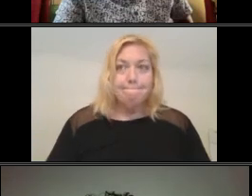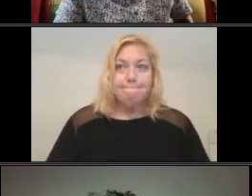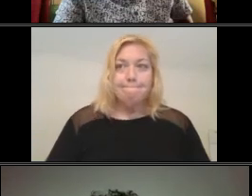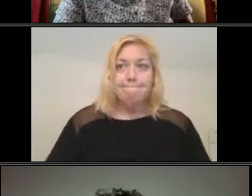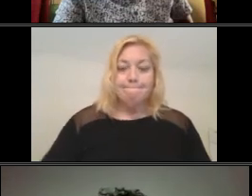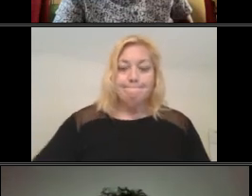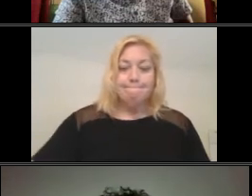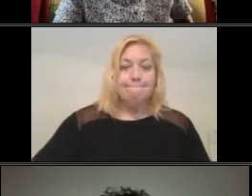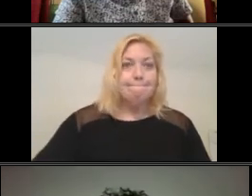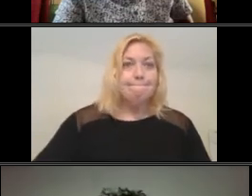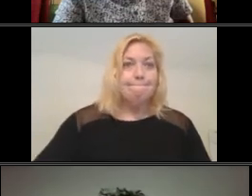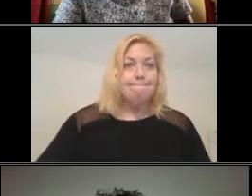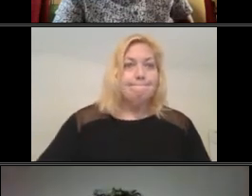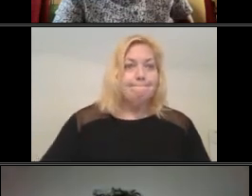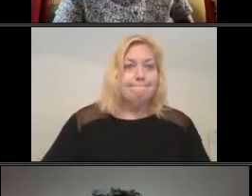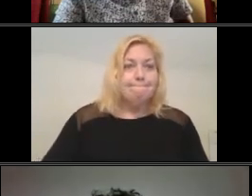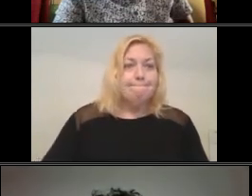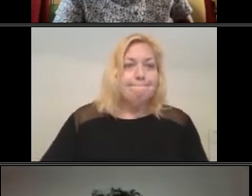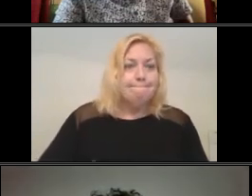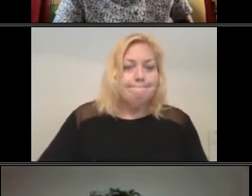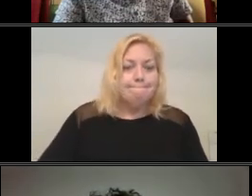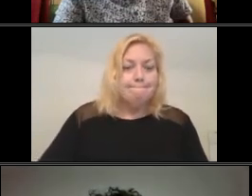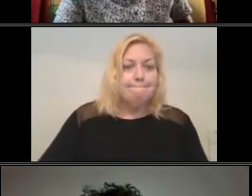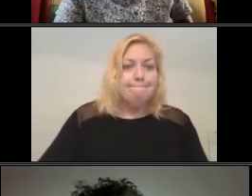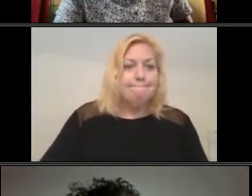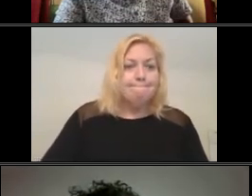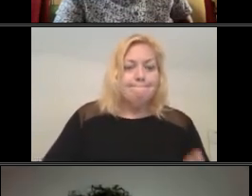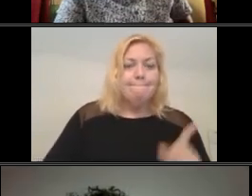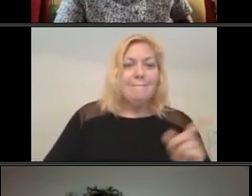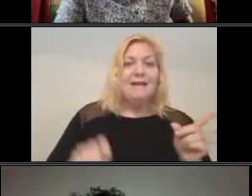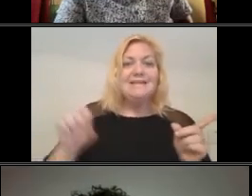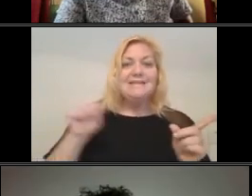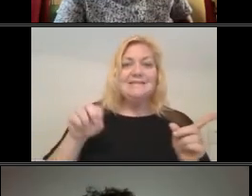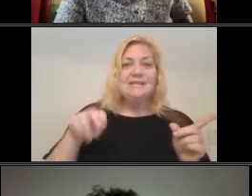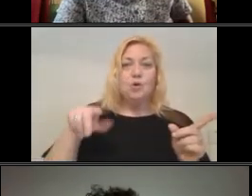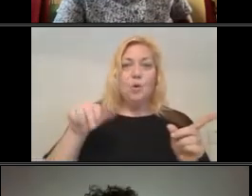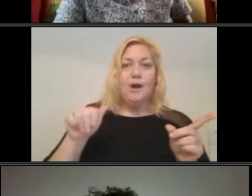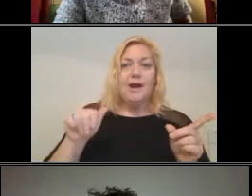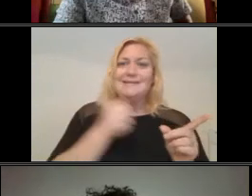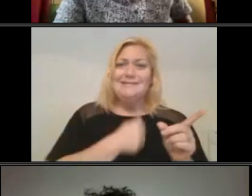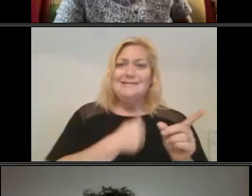Yeah, thank you, Naila. Thanks, panelists, and sorry for the time crunch.